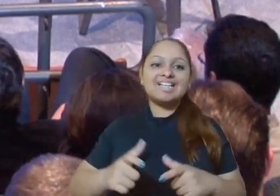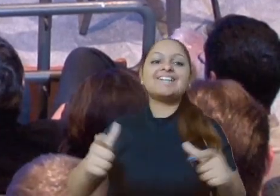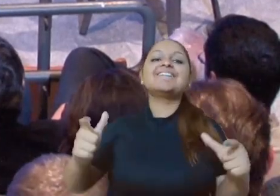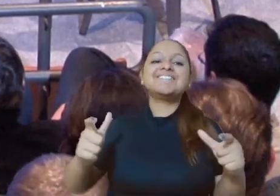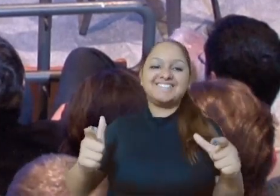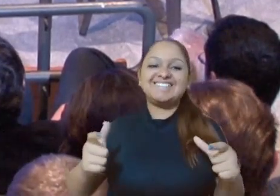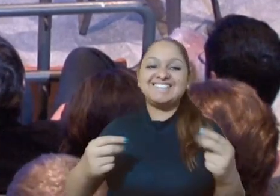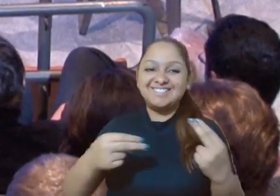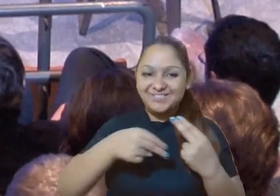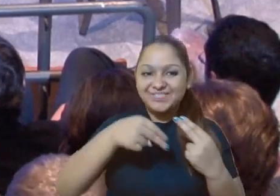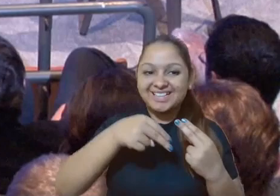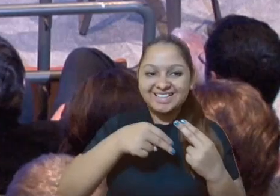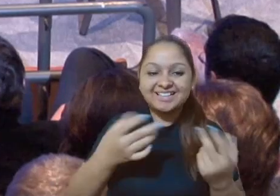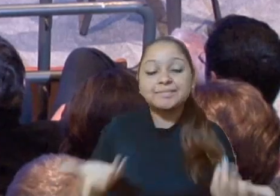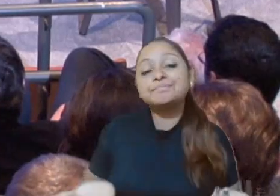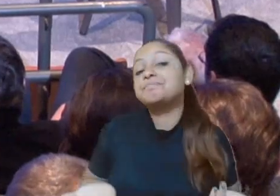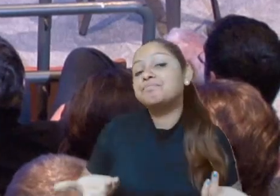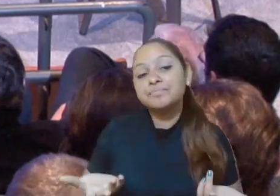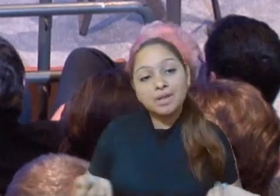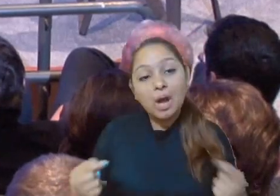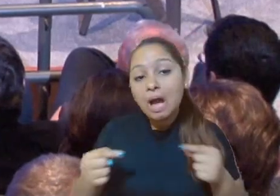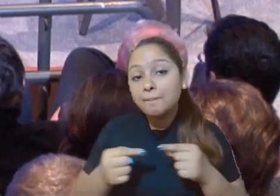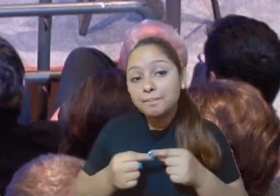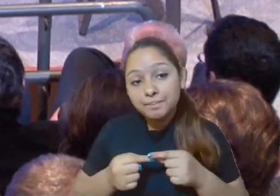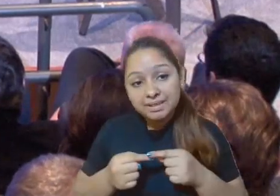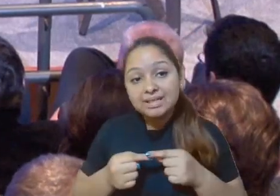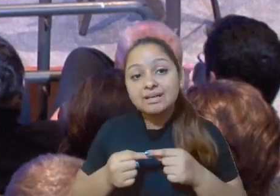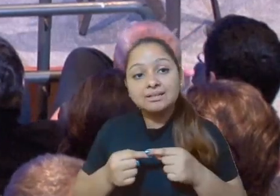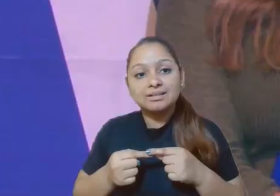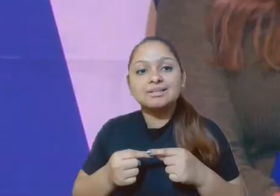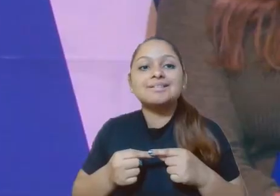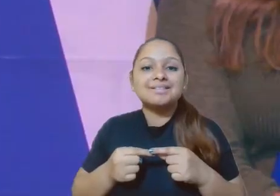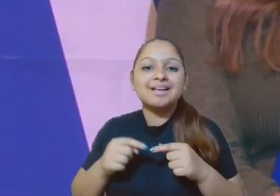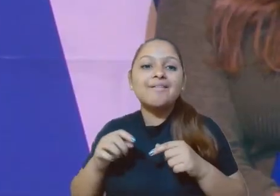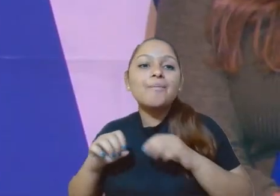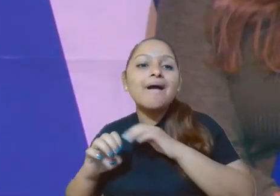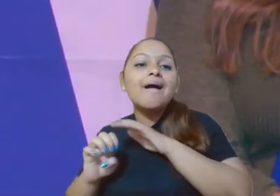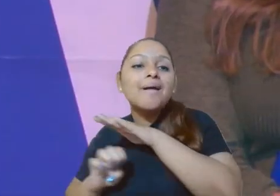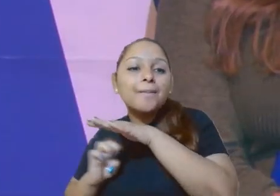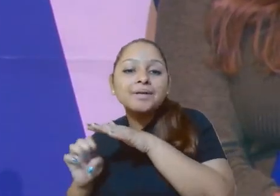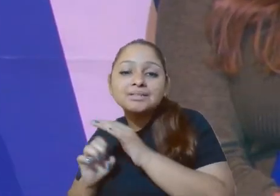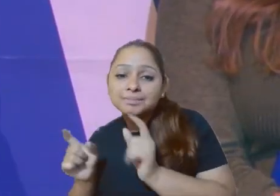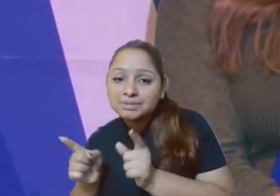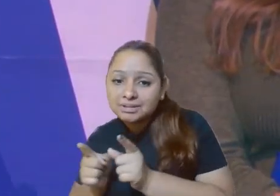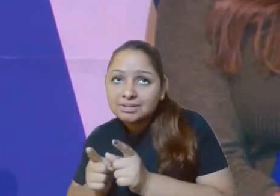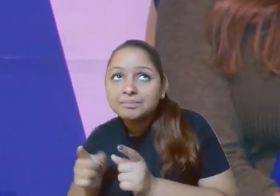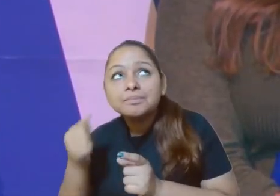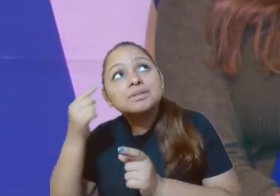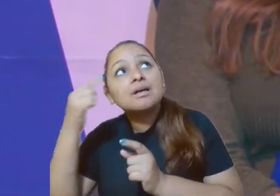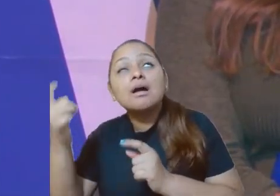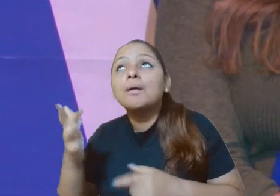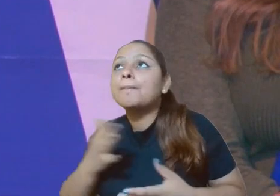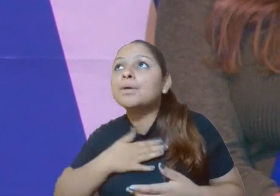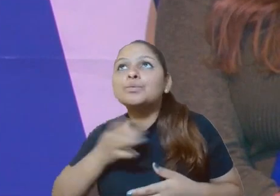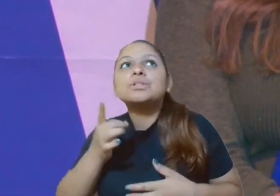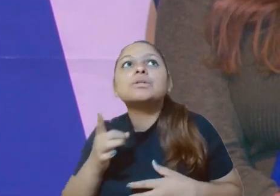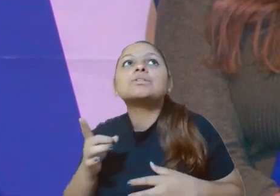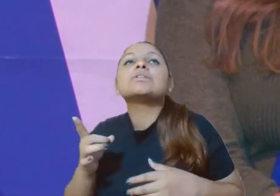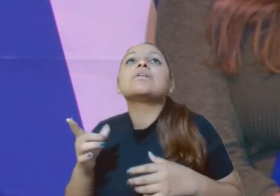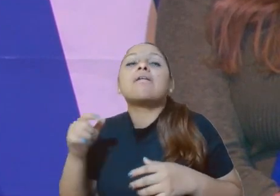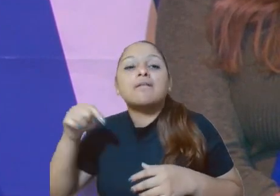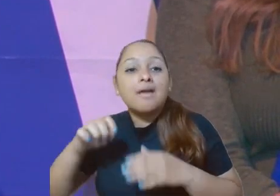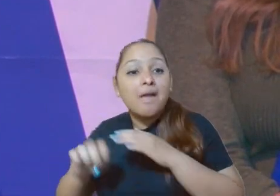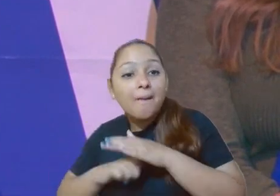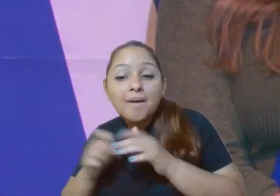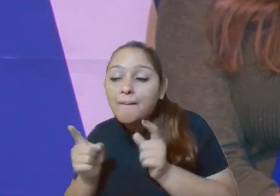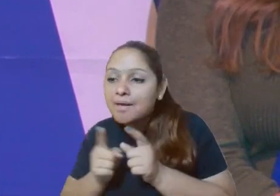With research is the same, with startups the same. The big corporation thinks that a startup is going to solve the life of that corporation. They're wrong. This is not going